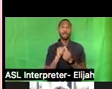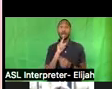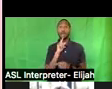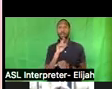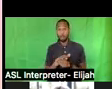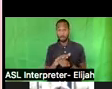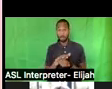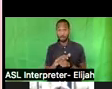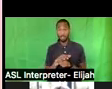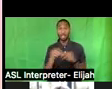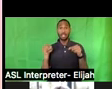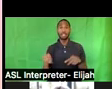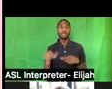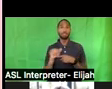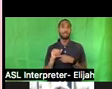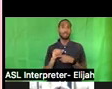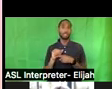to this practice?